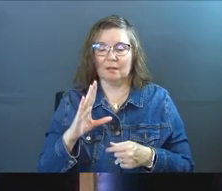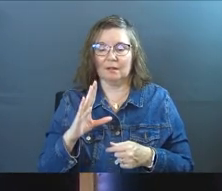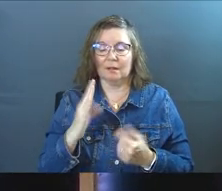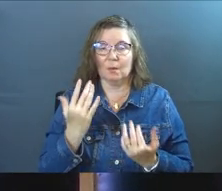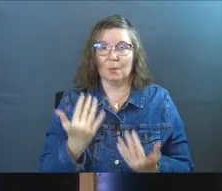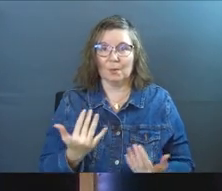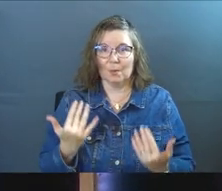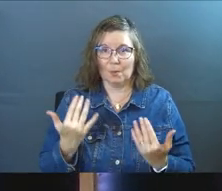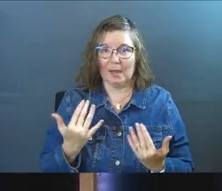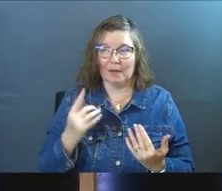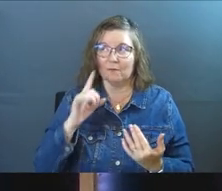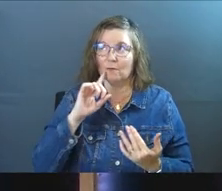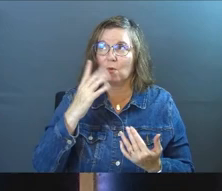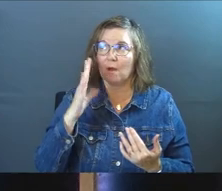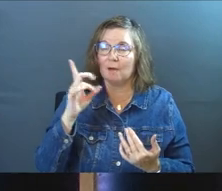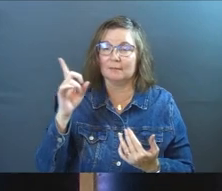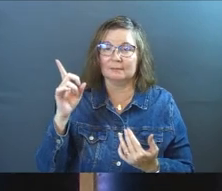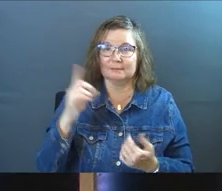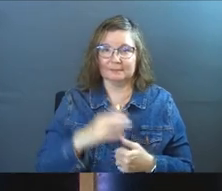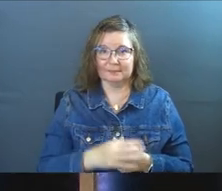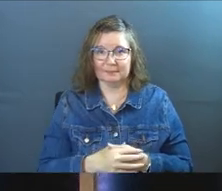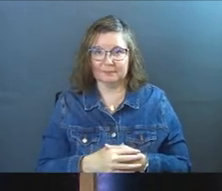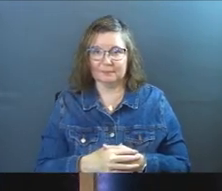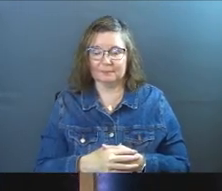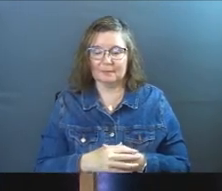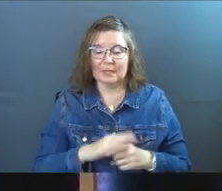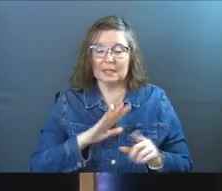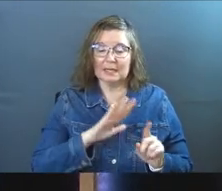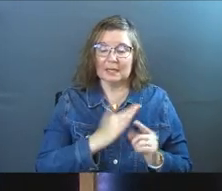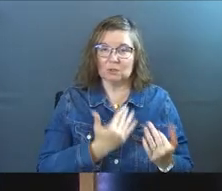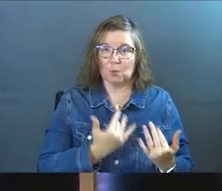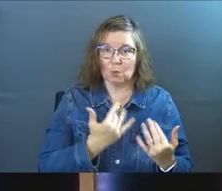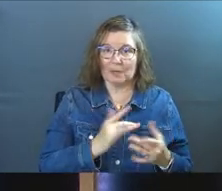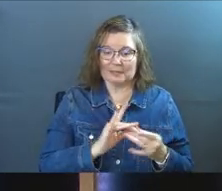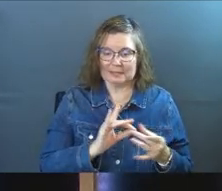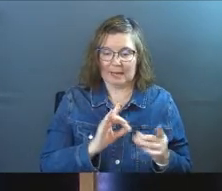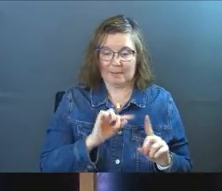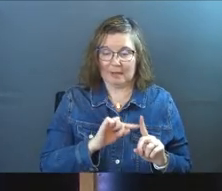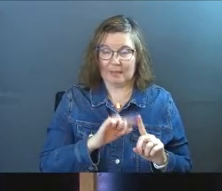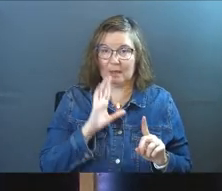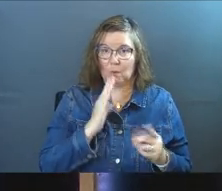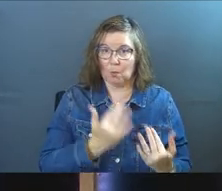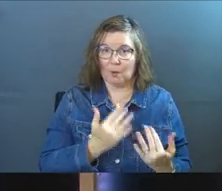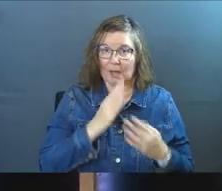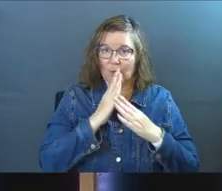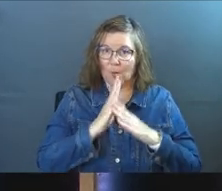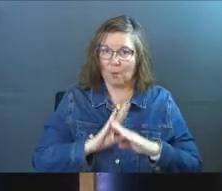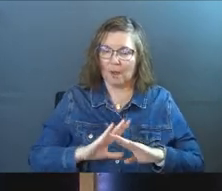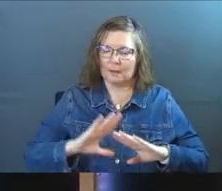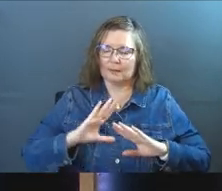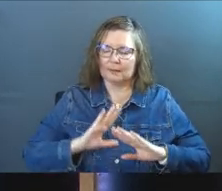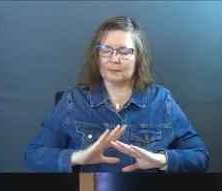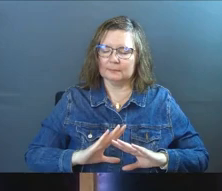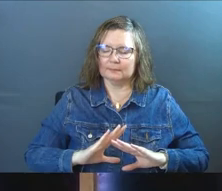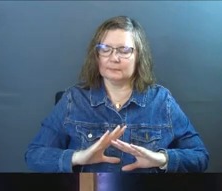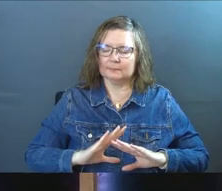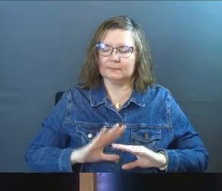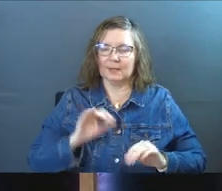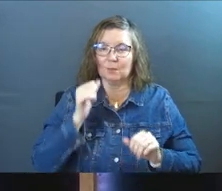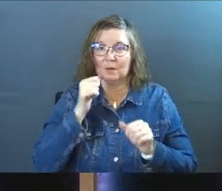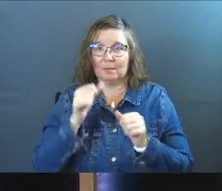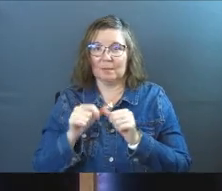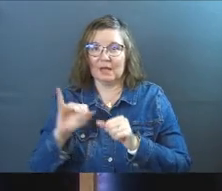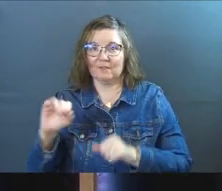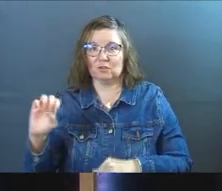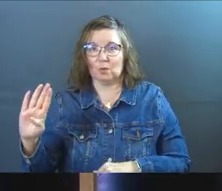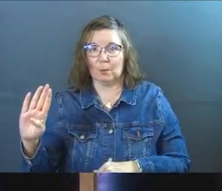I will wait on God. His waiting, his statement there that he's going to wait quietly, it reminds me of